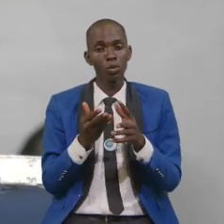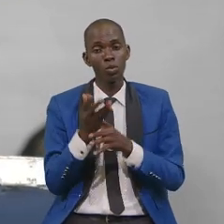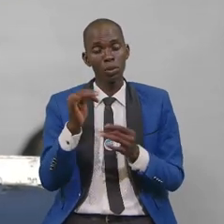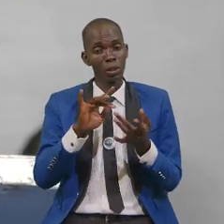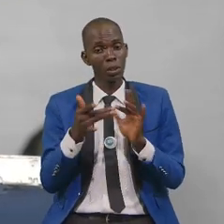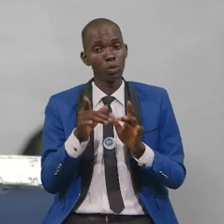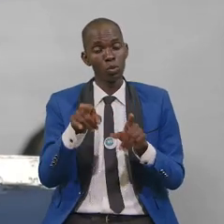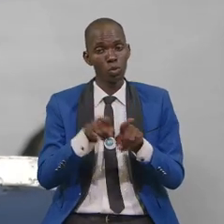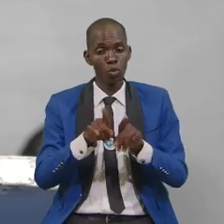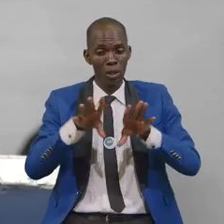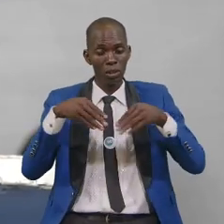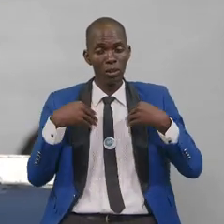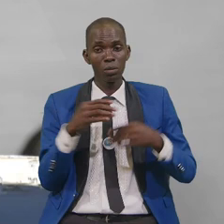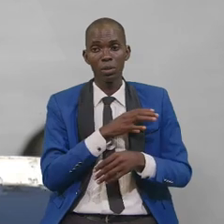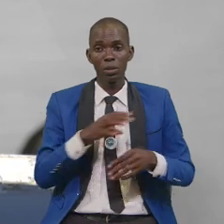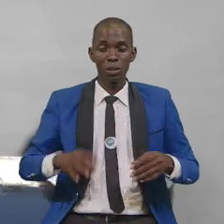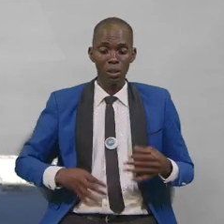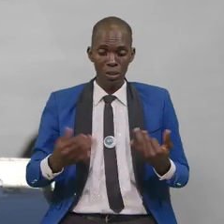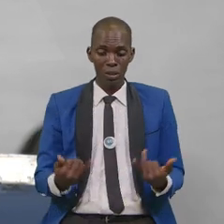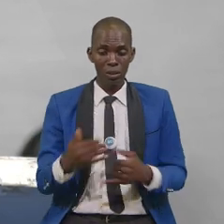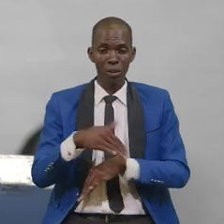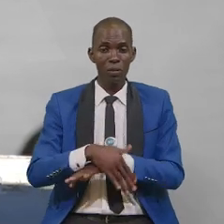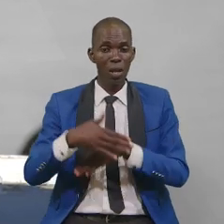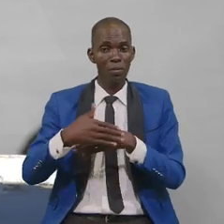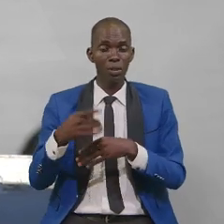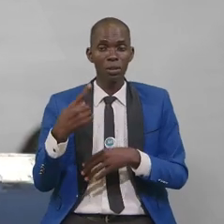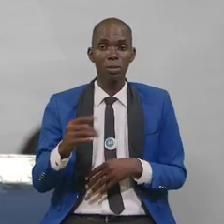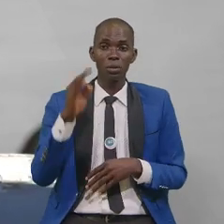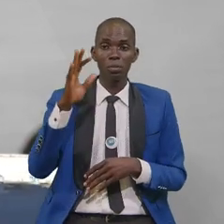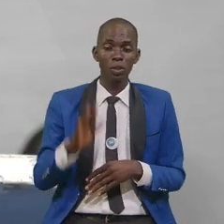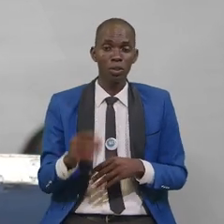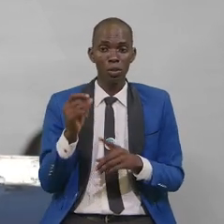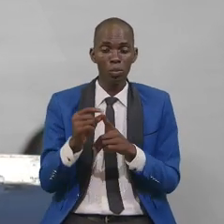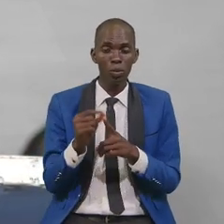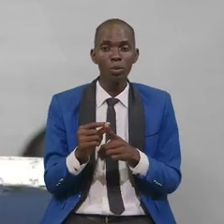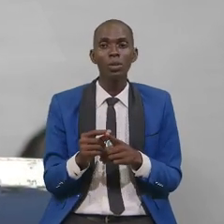this evening, there is a link below your prayer.